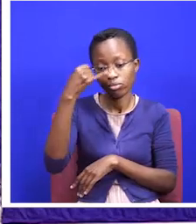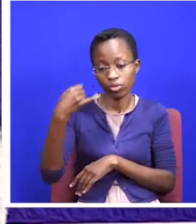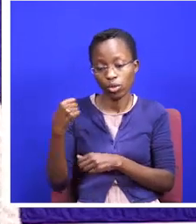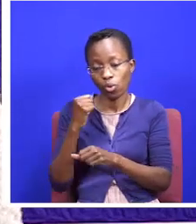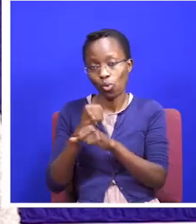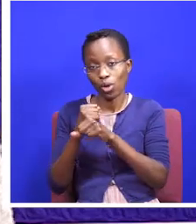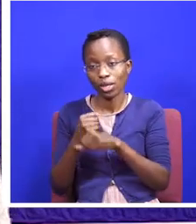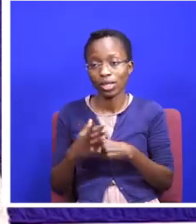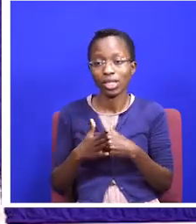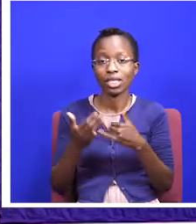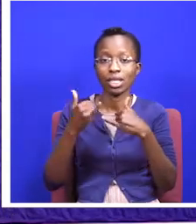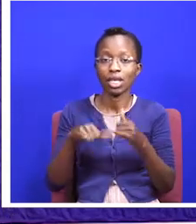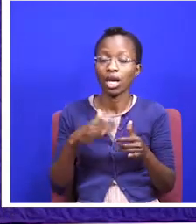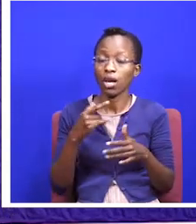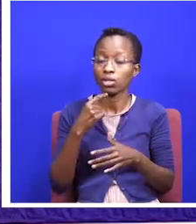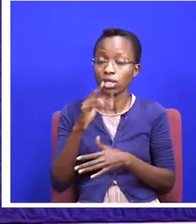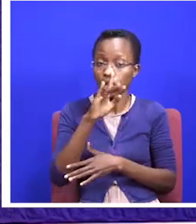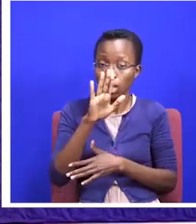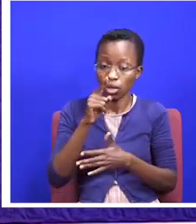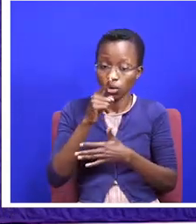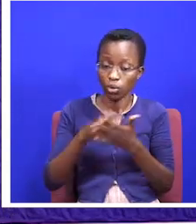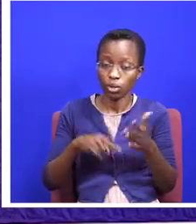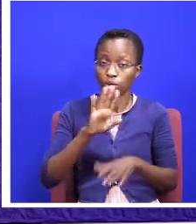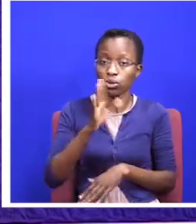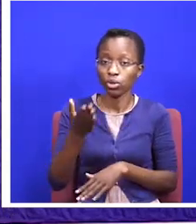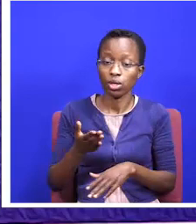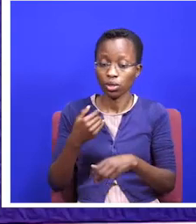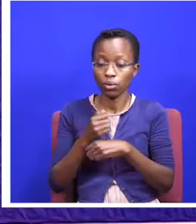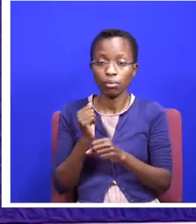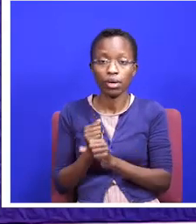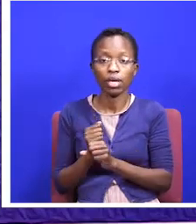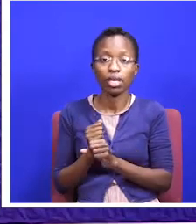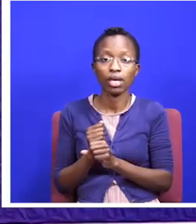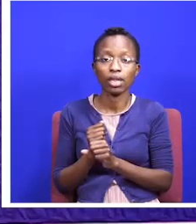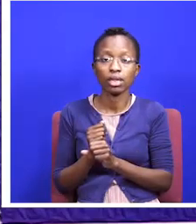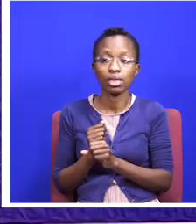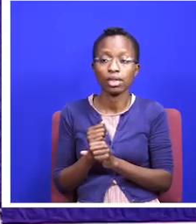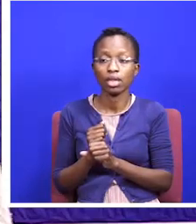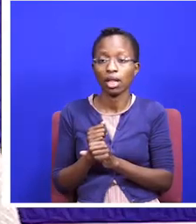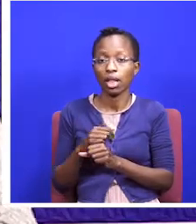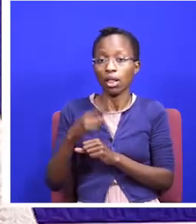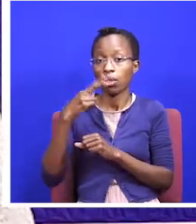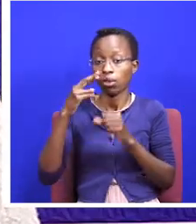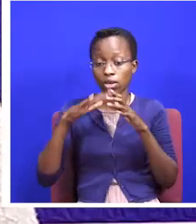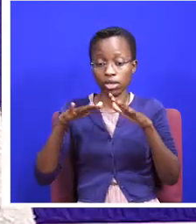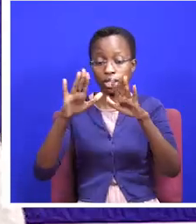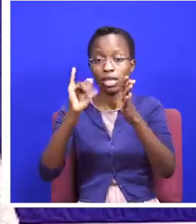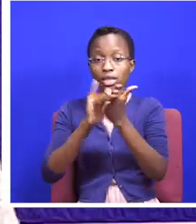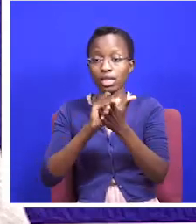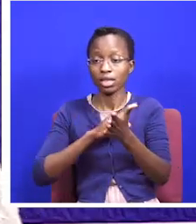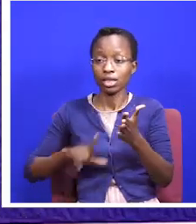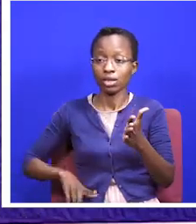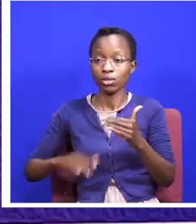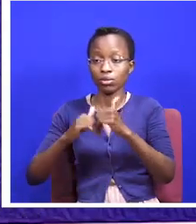time for our craft work, and I'm going to tell you what you need to make the Red Sea